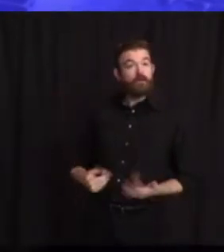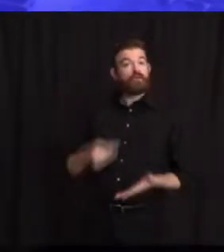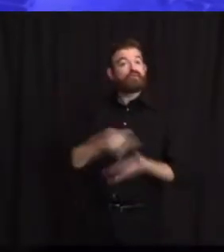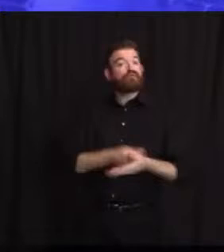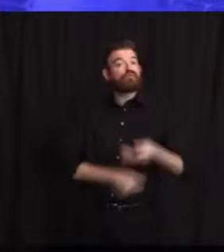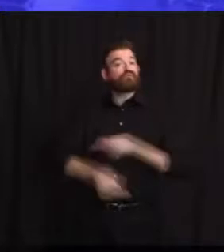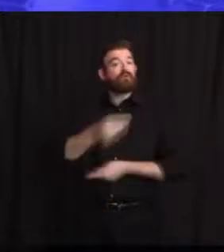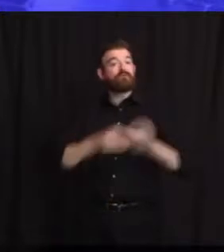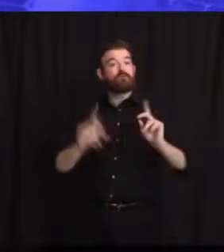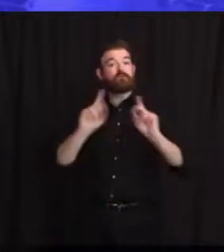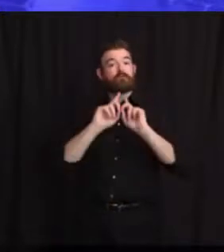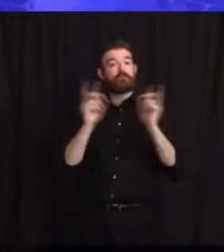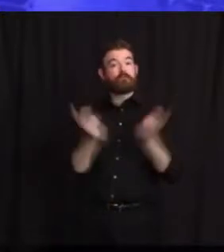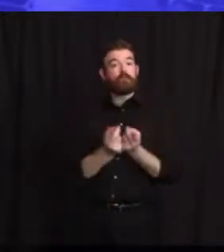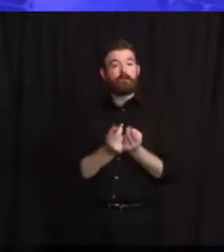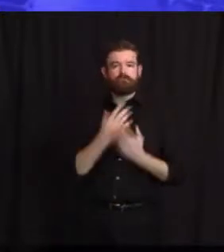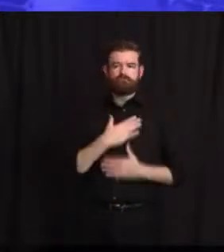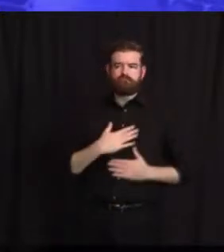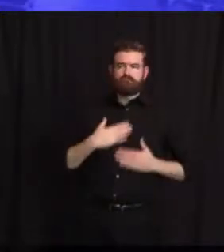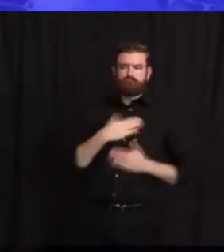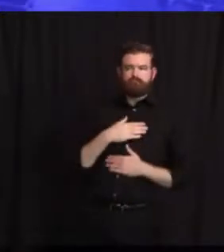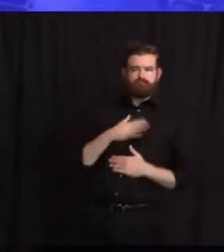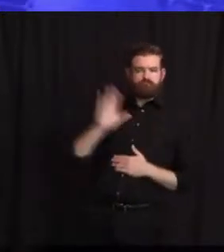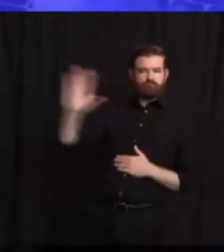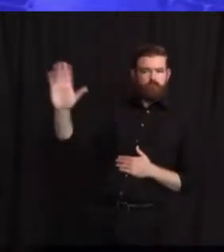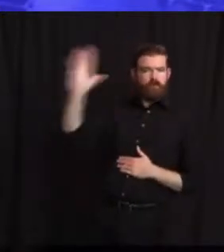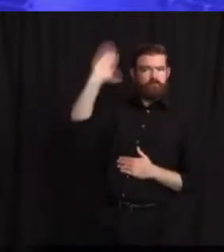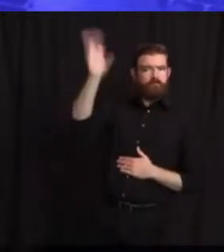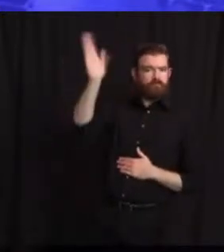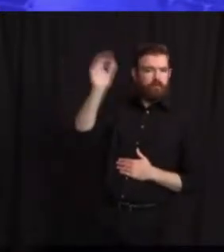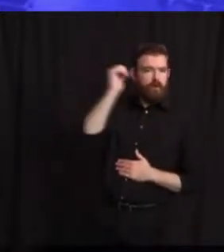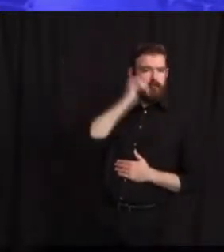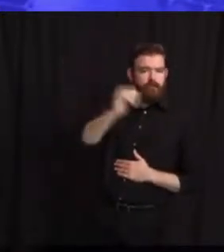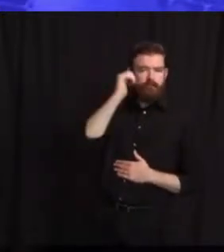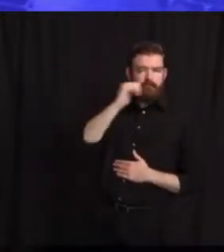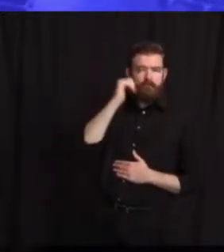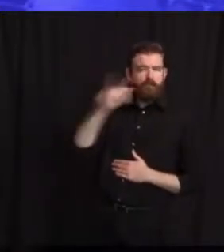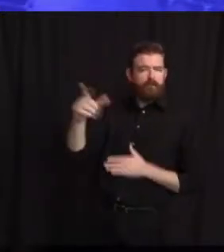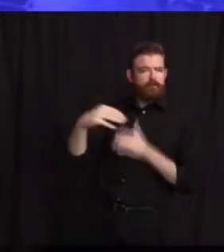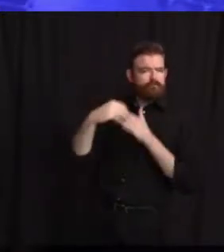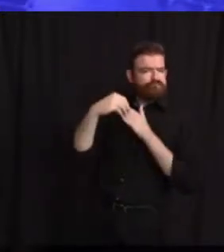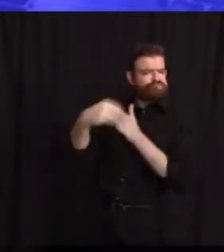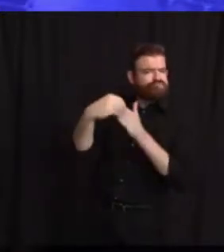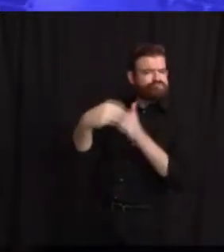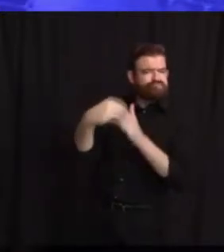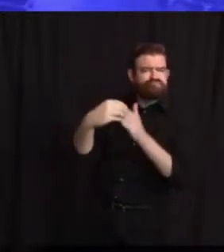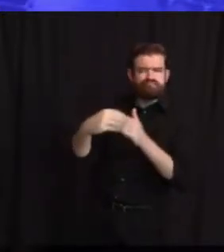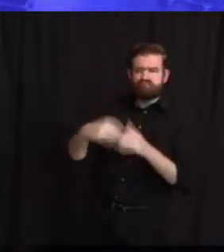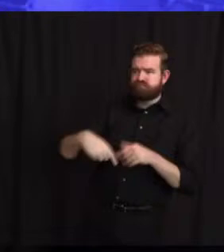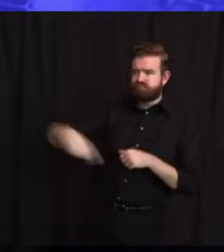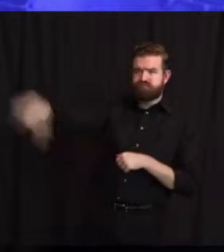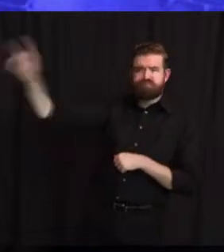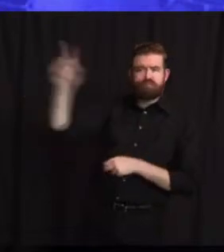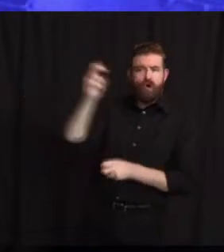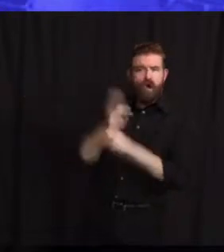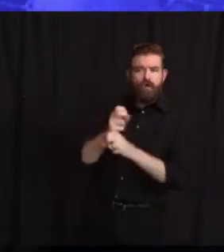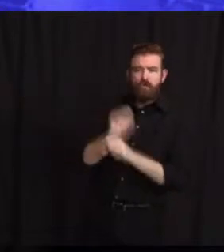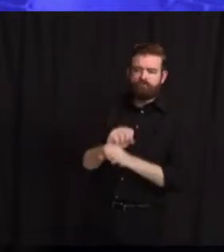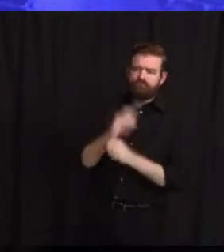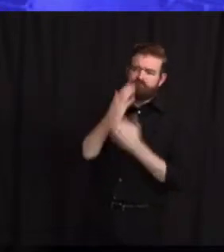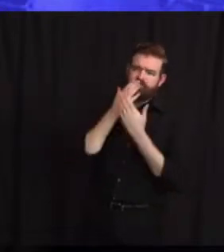and we're very grateful for your steady leadership and the hard work of everybody here at the table every day. So thank you